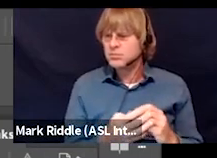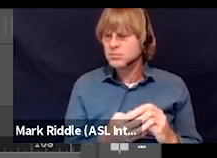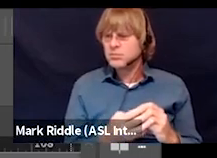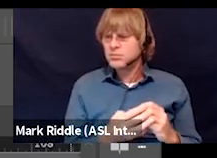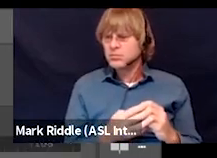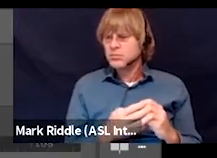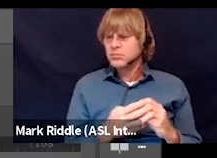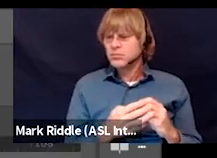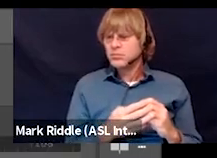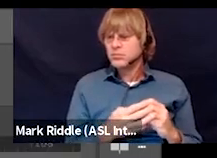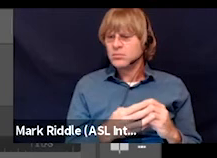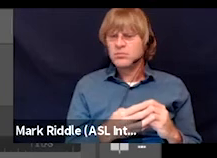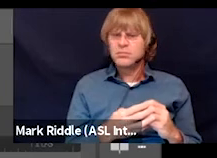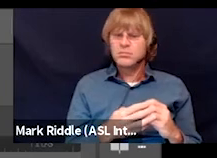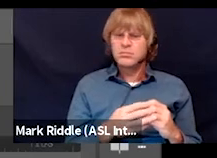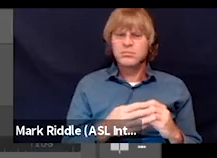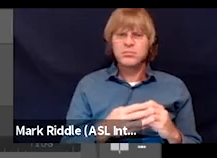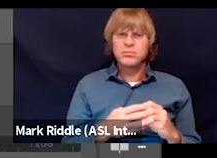Or no, edit original, sorry.